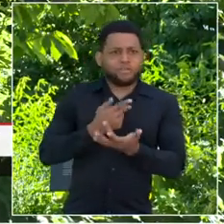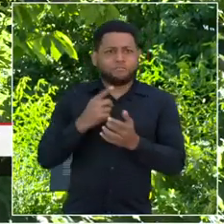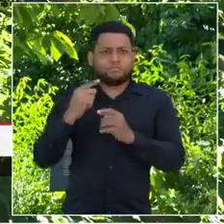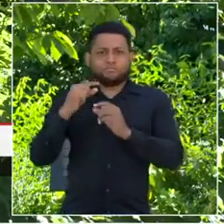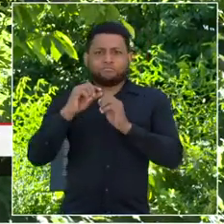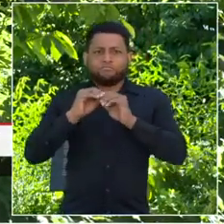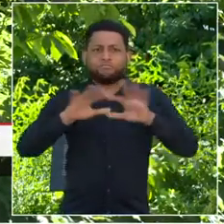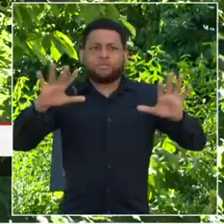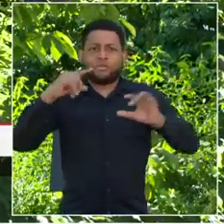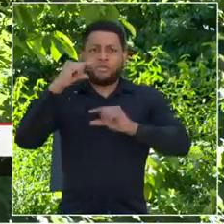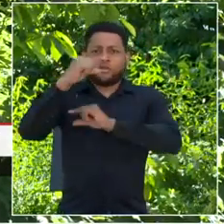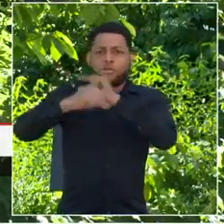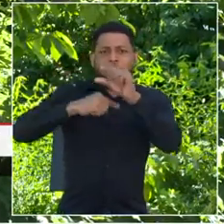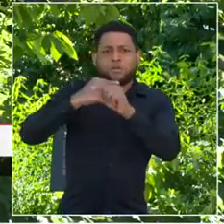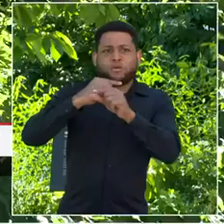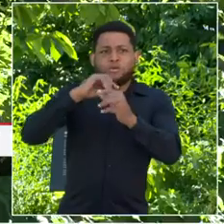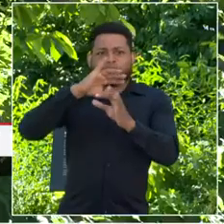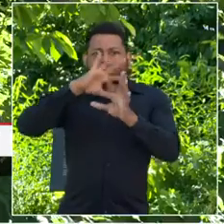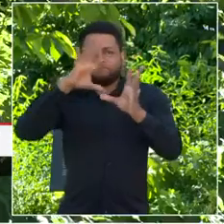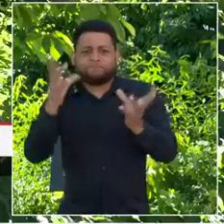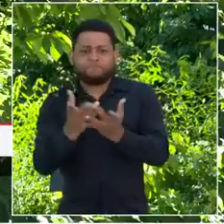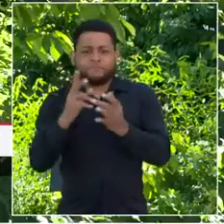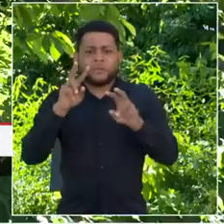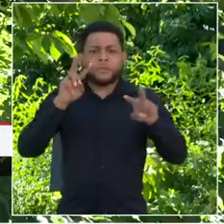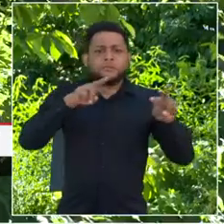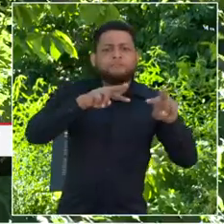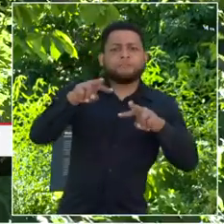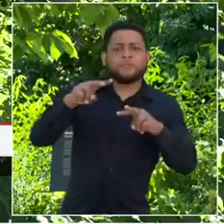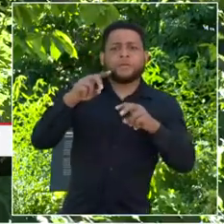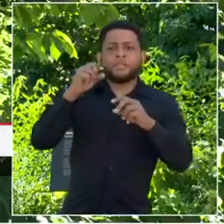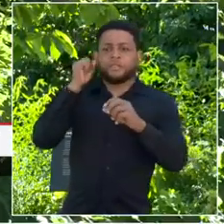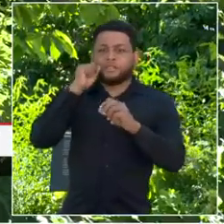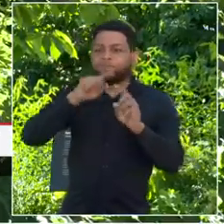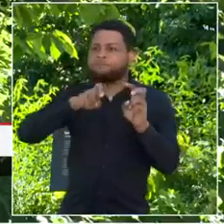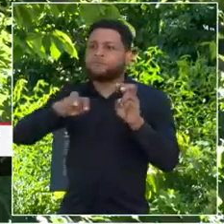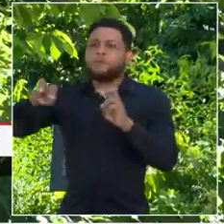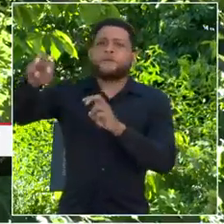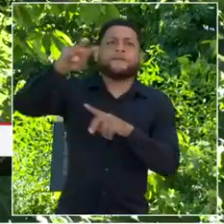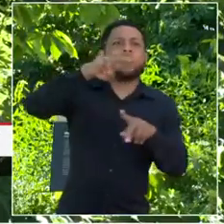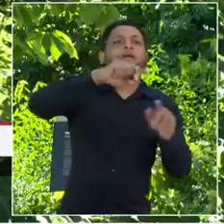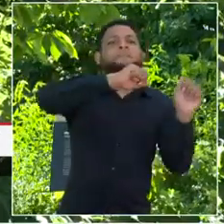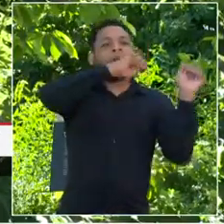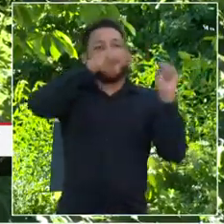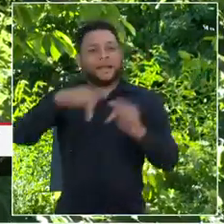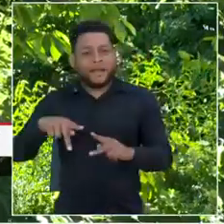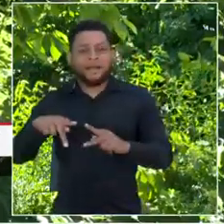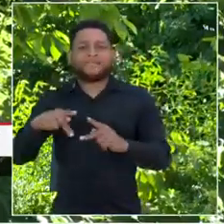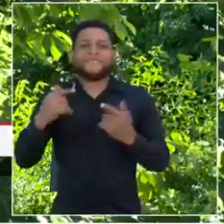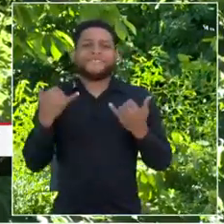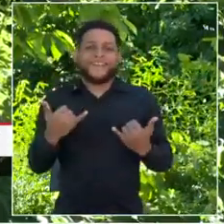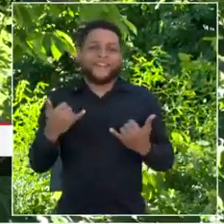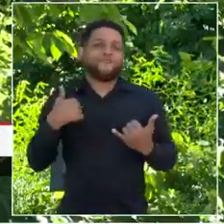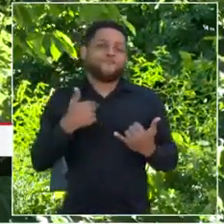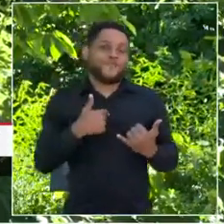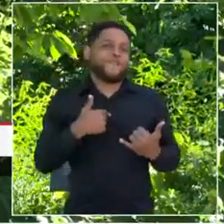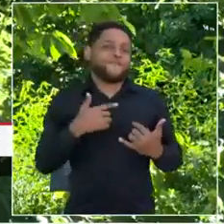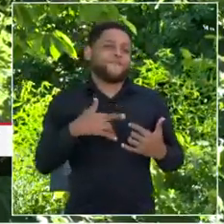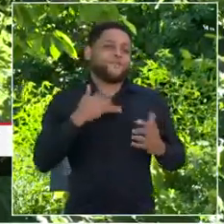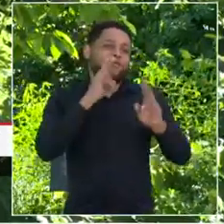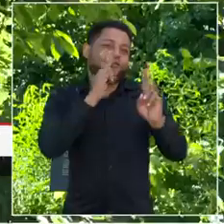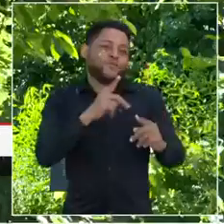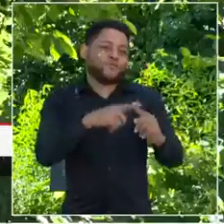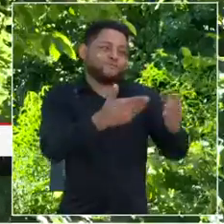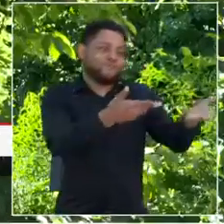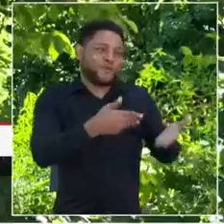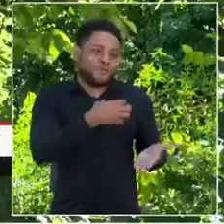really gets us. And it's my pleasure to welcome her to the podium as she announces some other amazing and incredible news with you all. Please give a